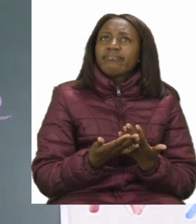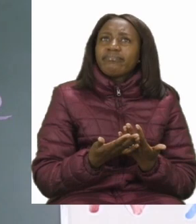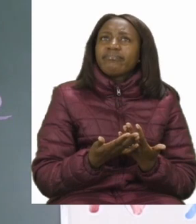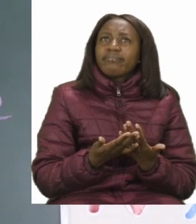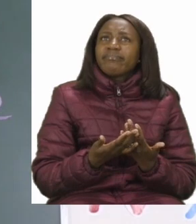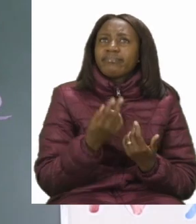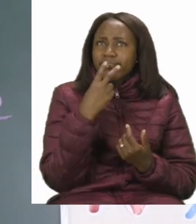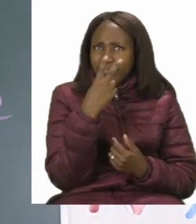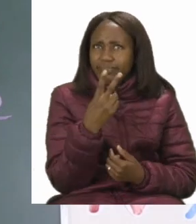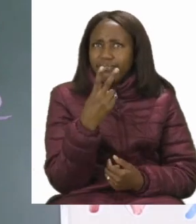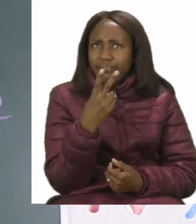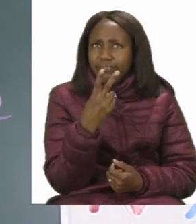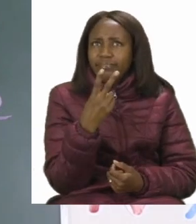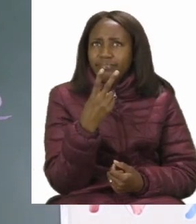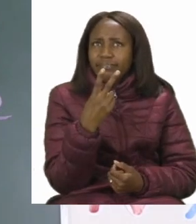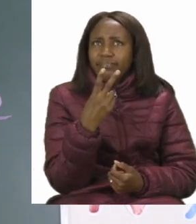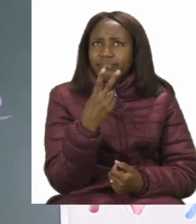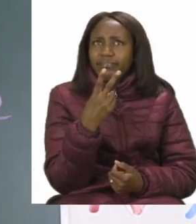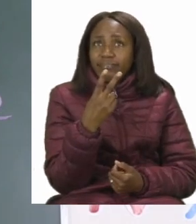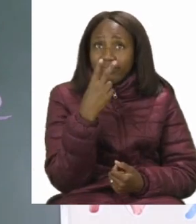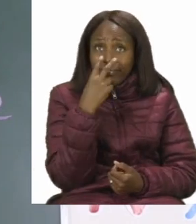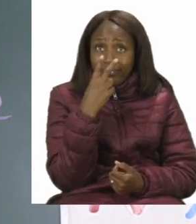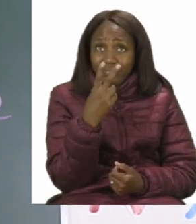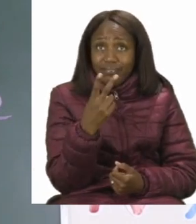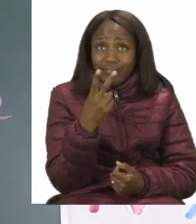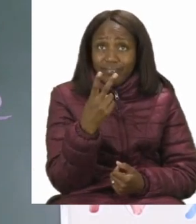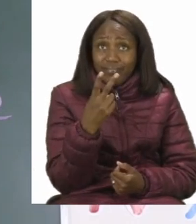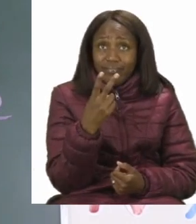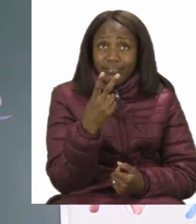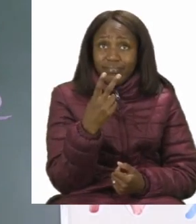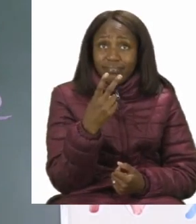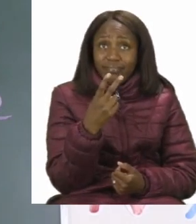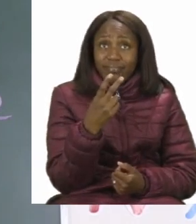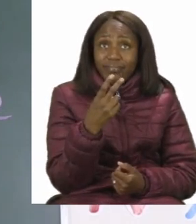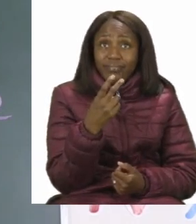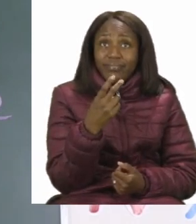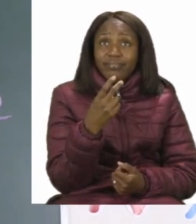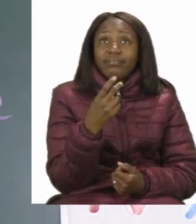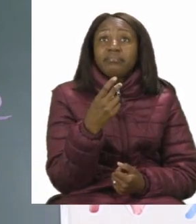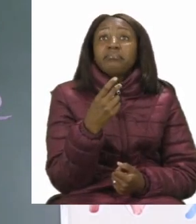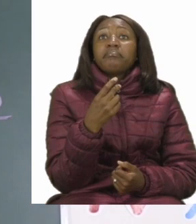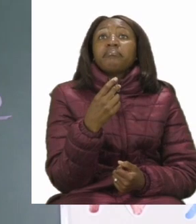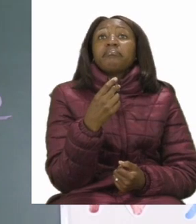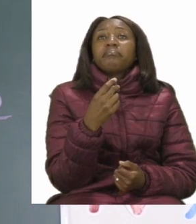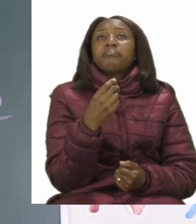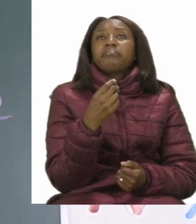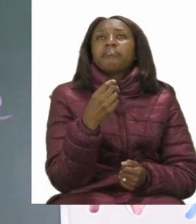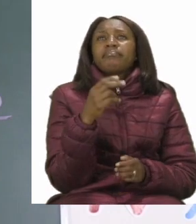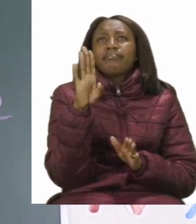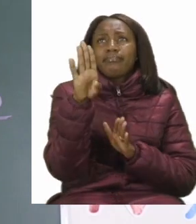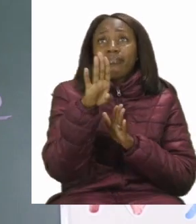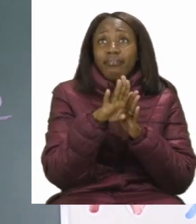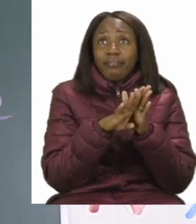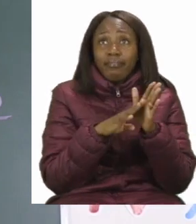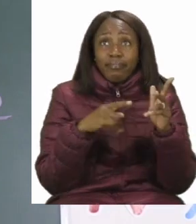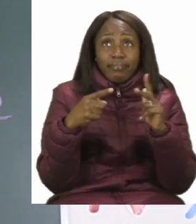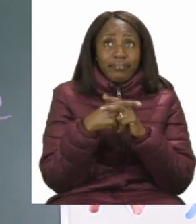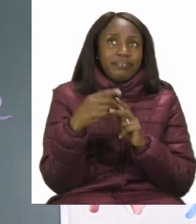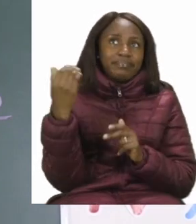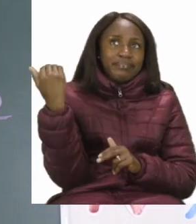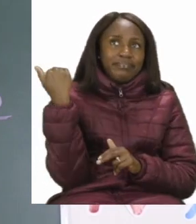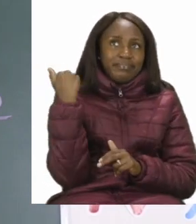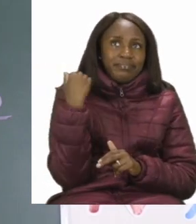Let's see. I see the word came. There we go. So now